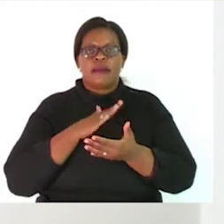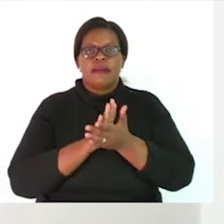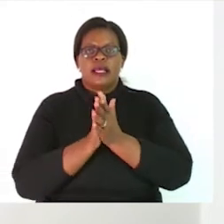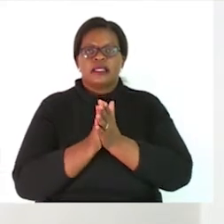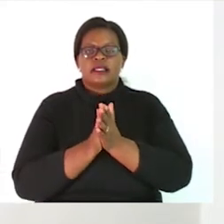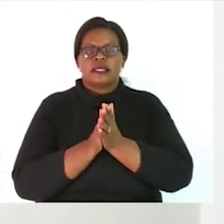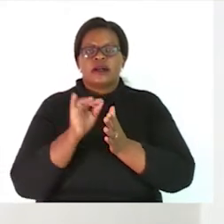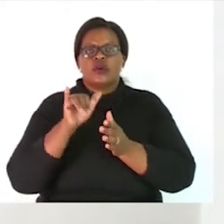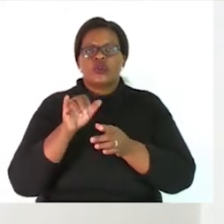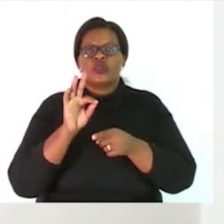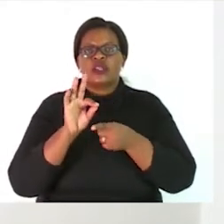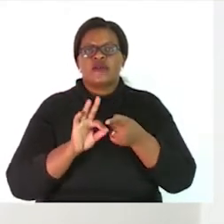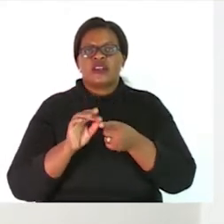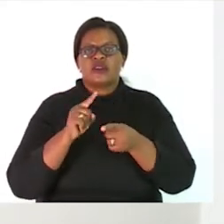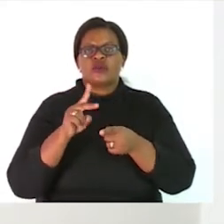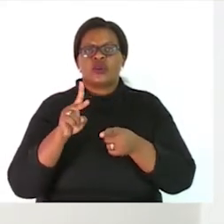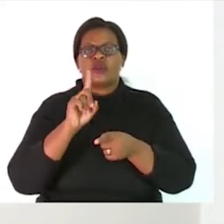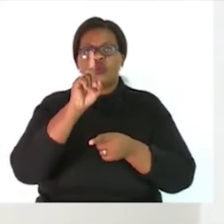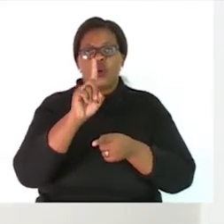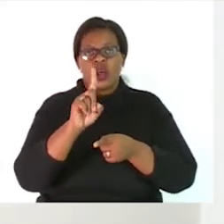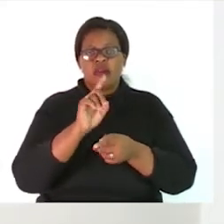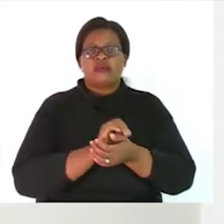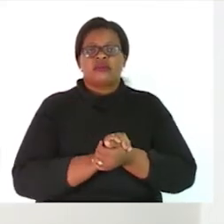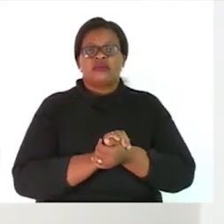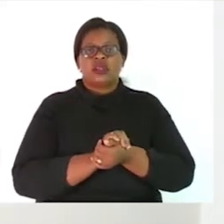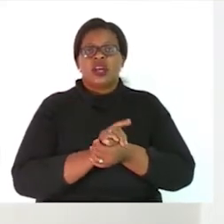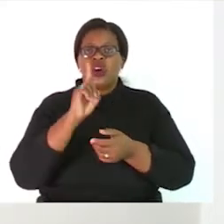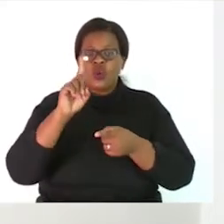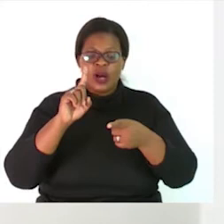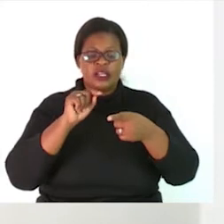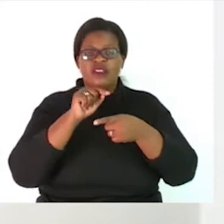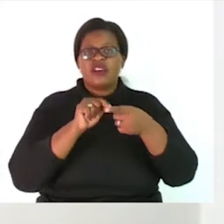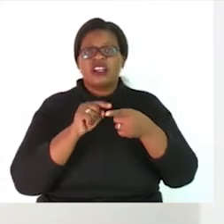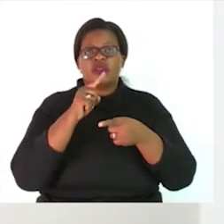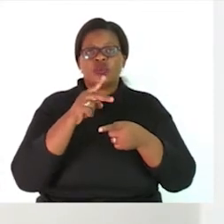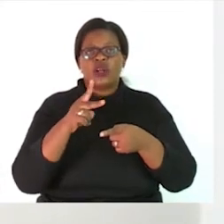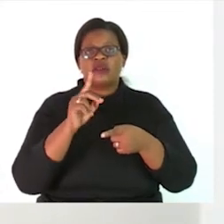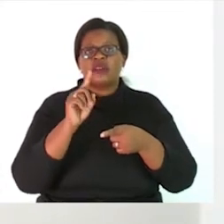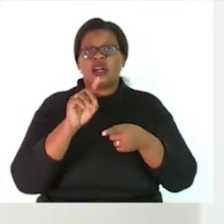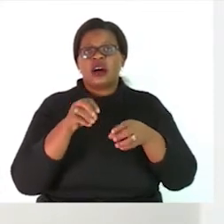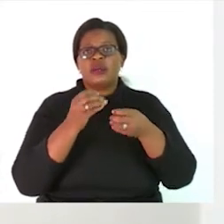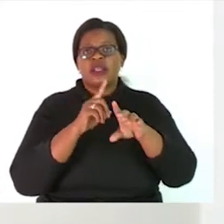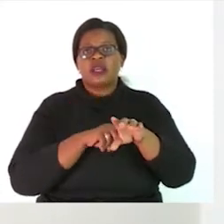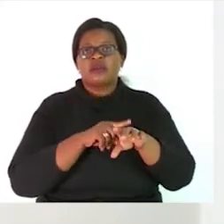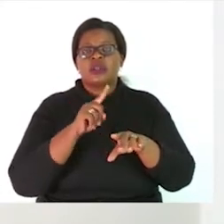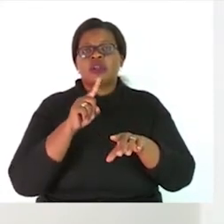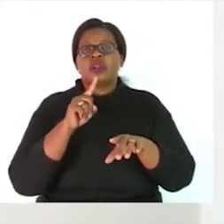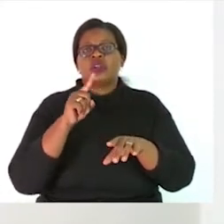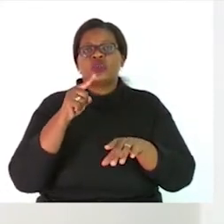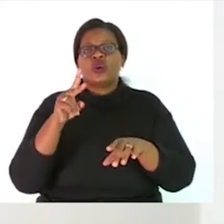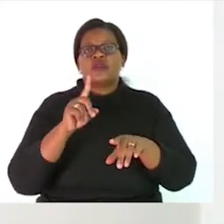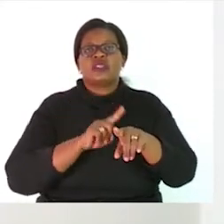12? He says 1. 1 divided into 12, how many times? 12 times. 12